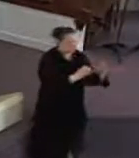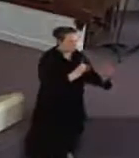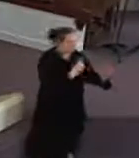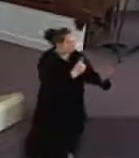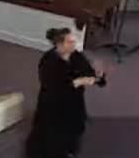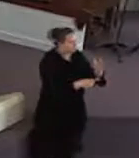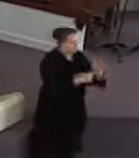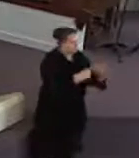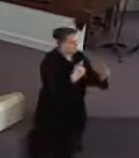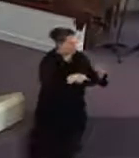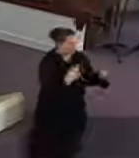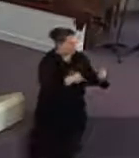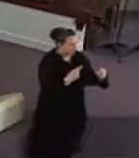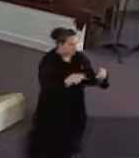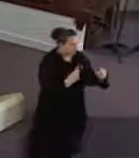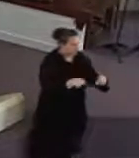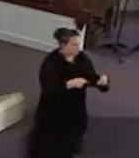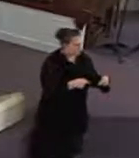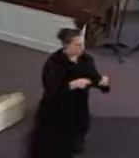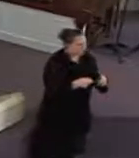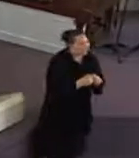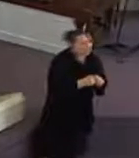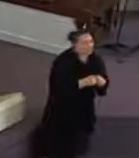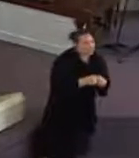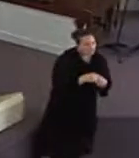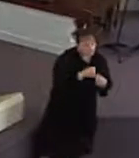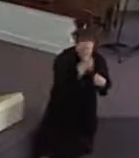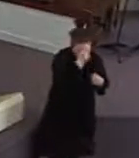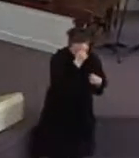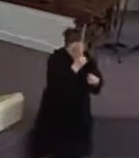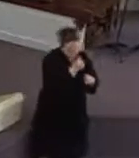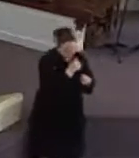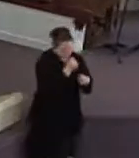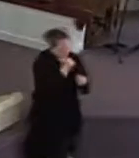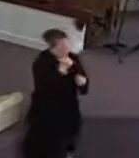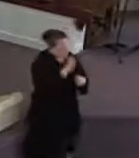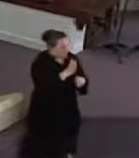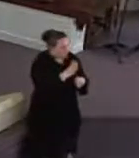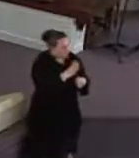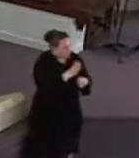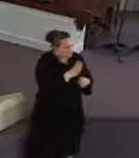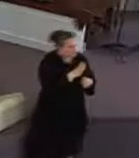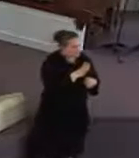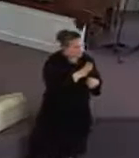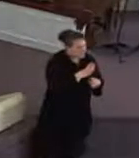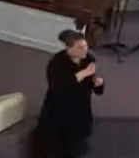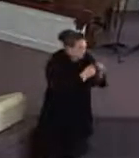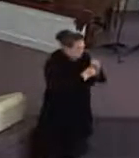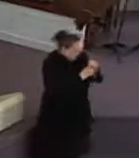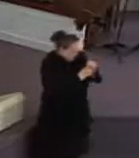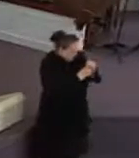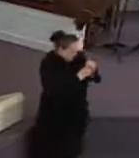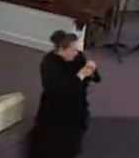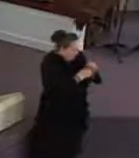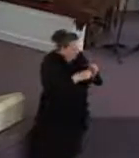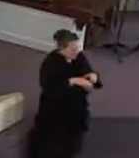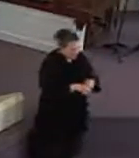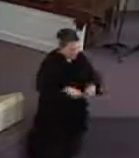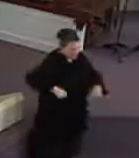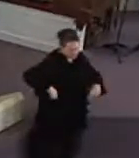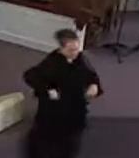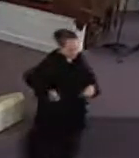woman dressed as a male page who hid in the Queen's bedroom. In her hand, she held a knife, and she intended